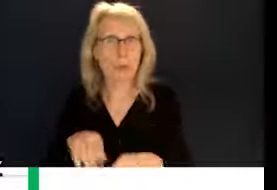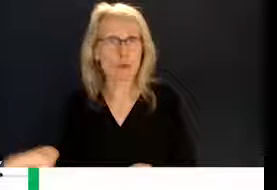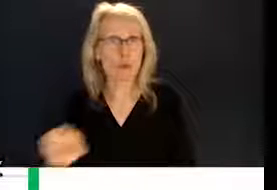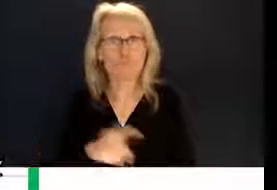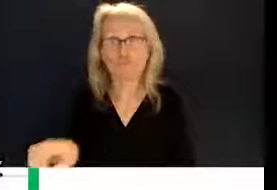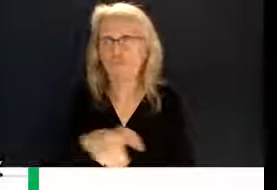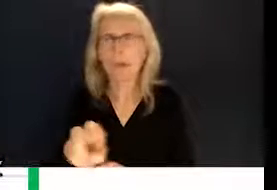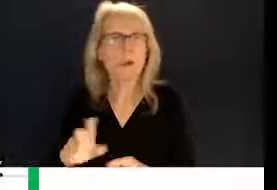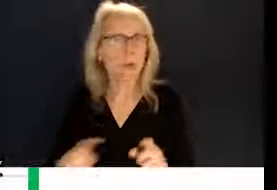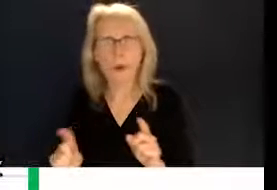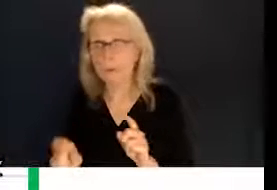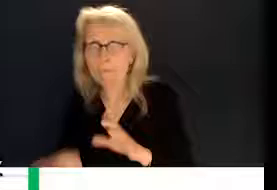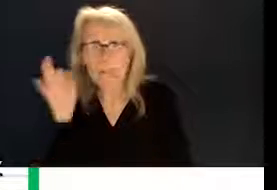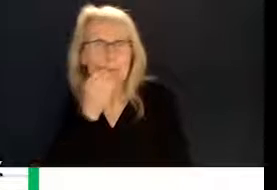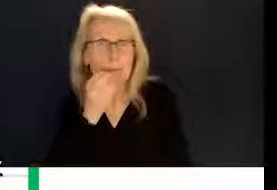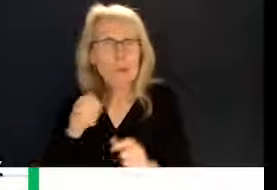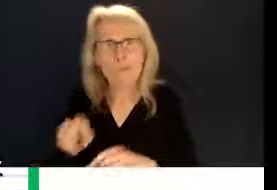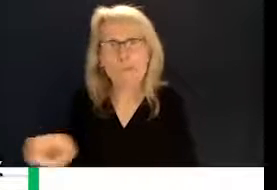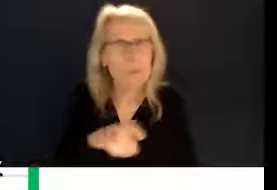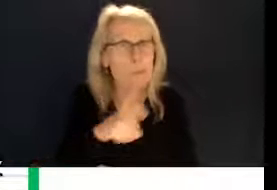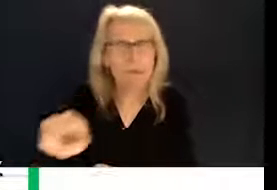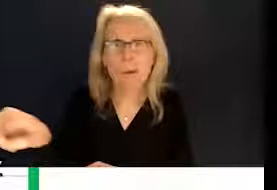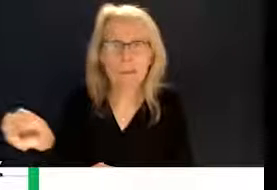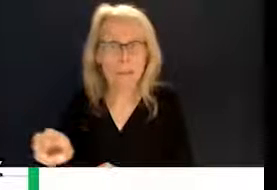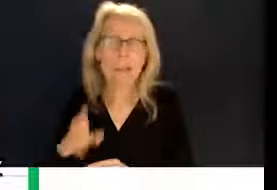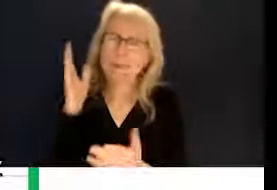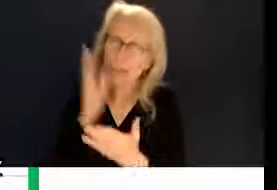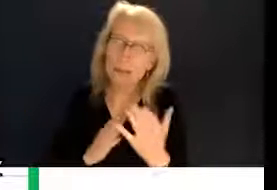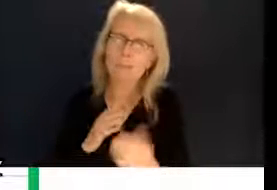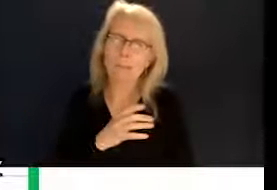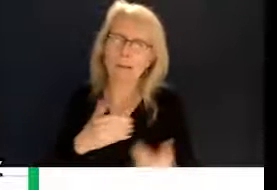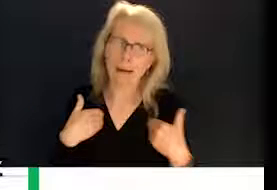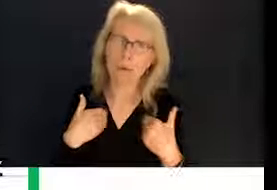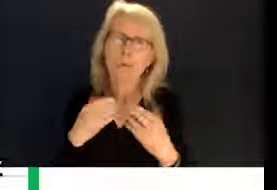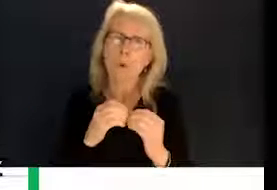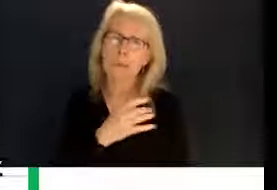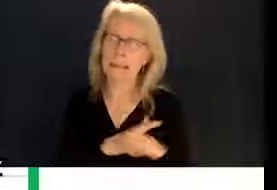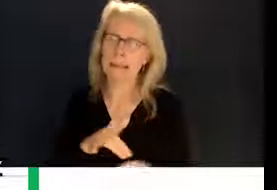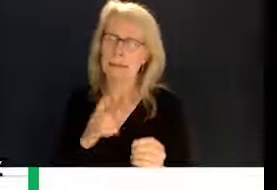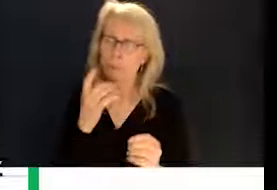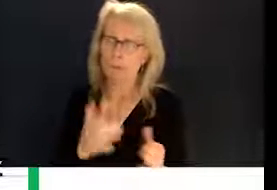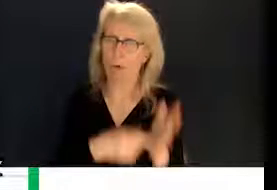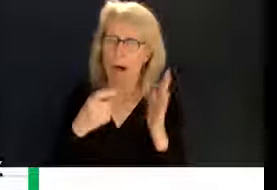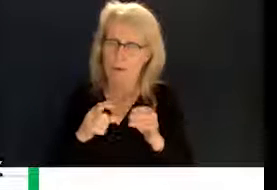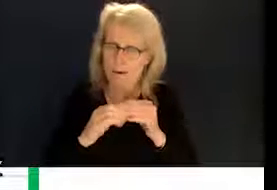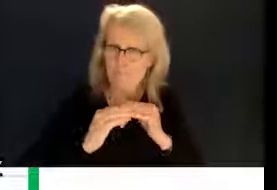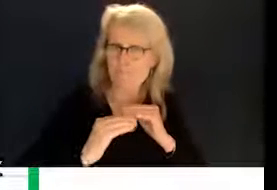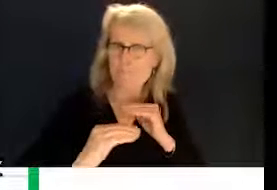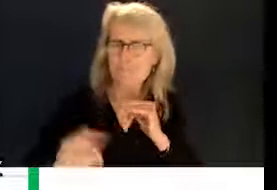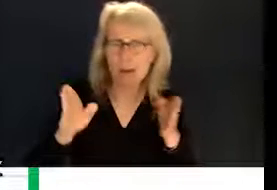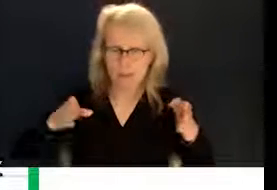they'll be wherever they can be. So there are species-specific differences as well. So this helps us to